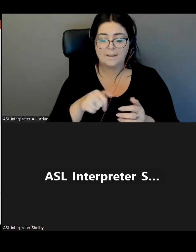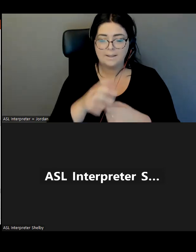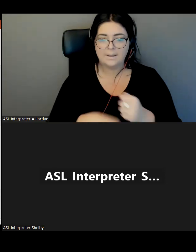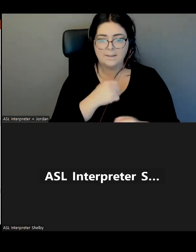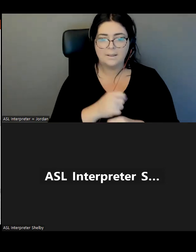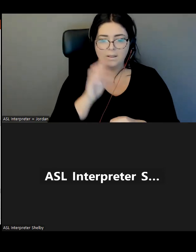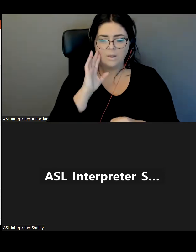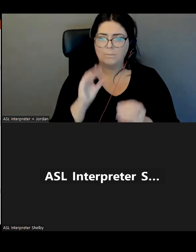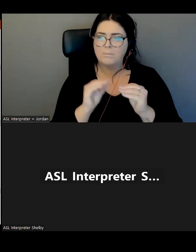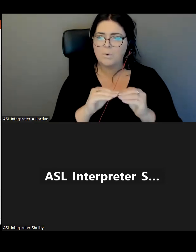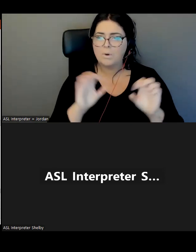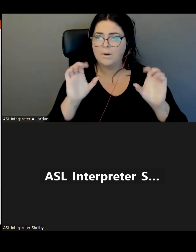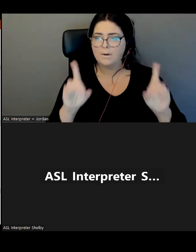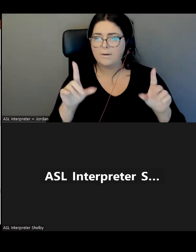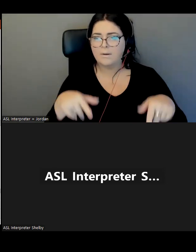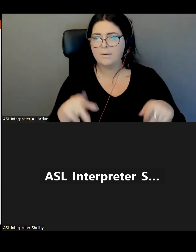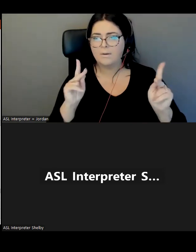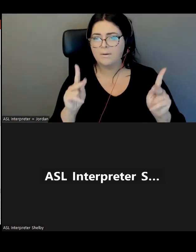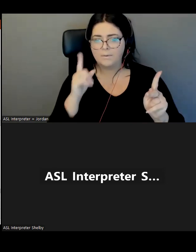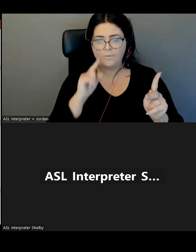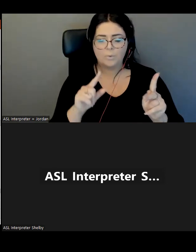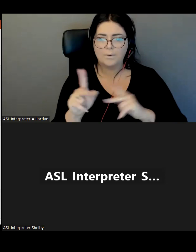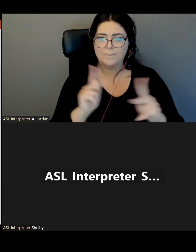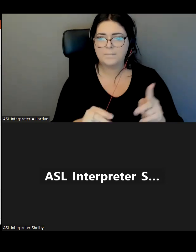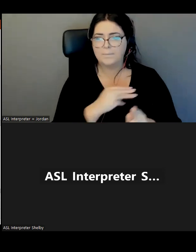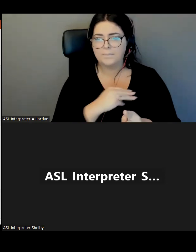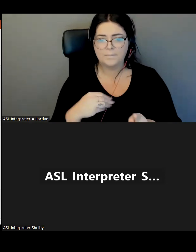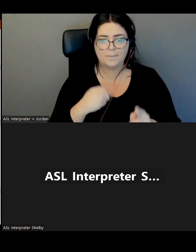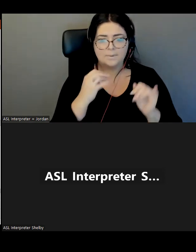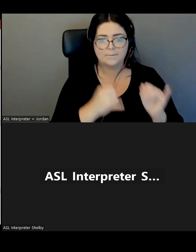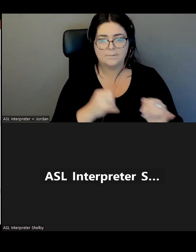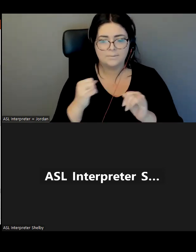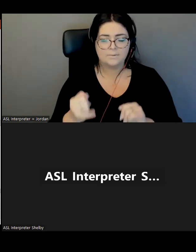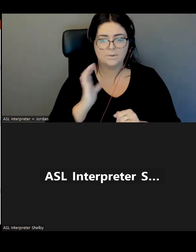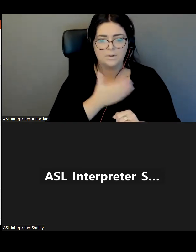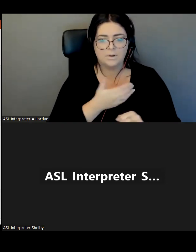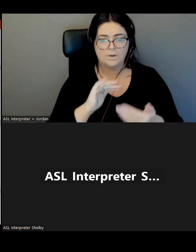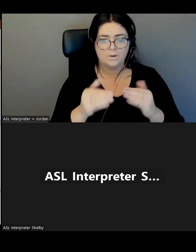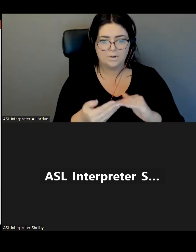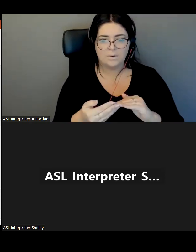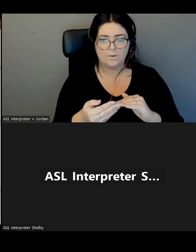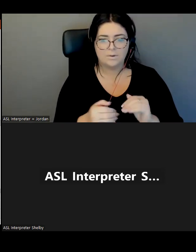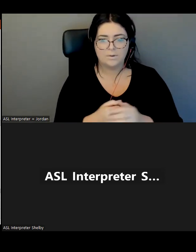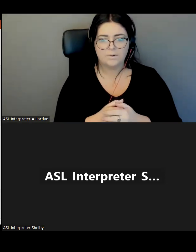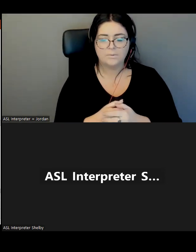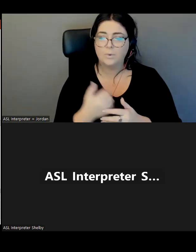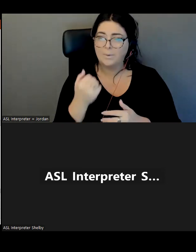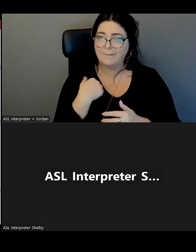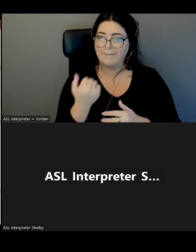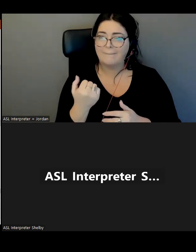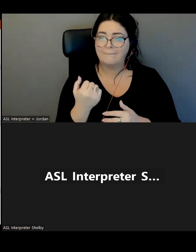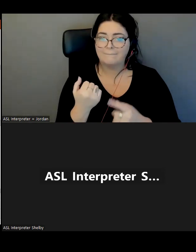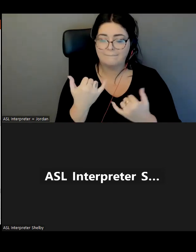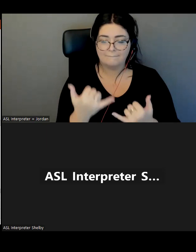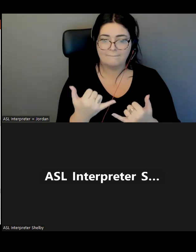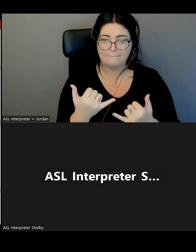educational opportunities to our members and individuals within our communities. So one of the things that we have offered so